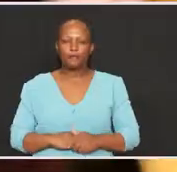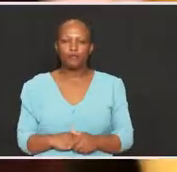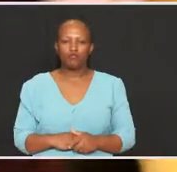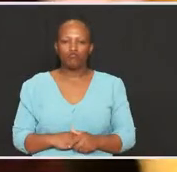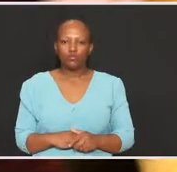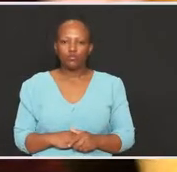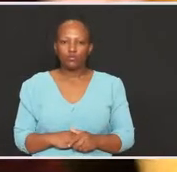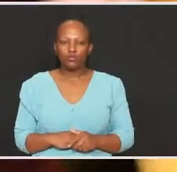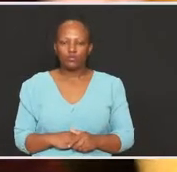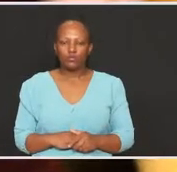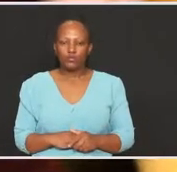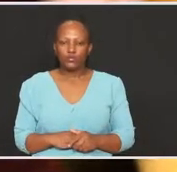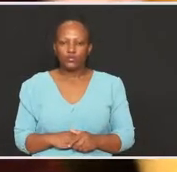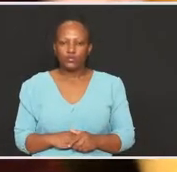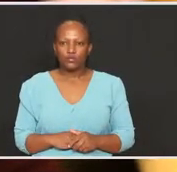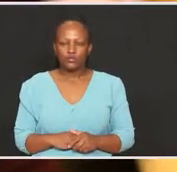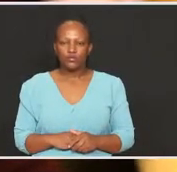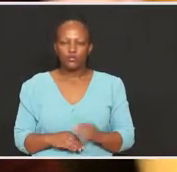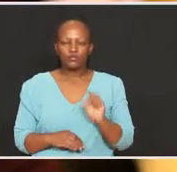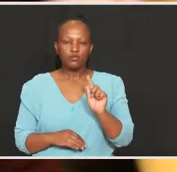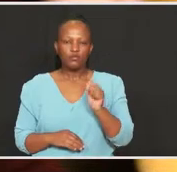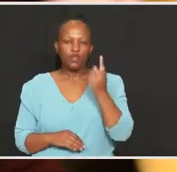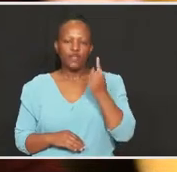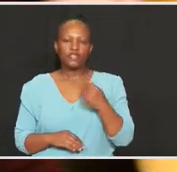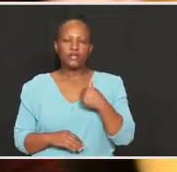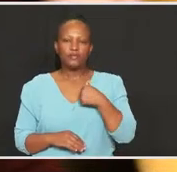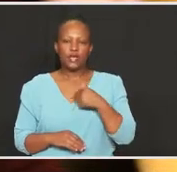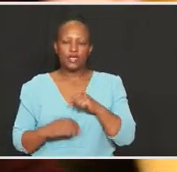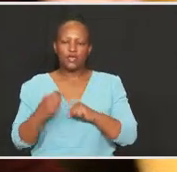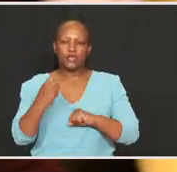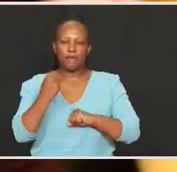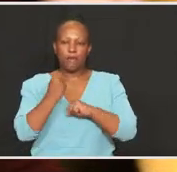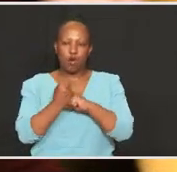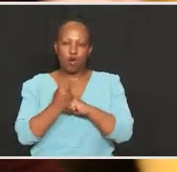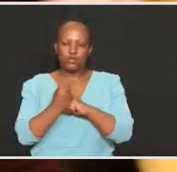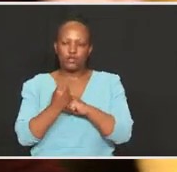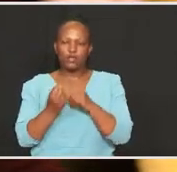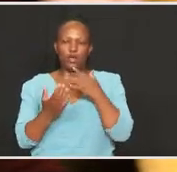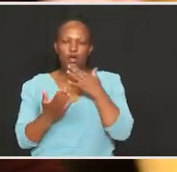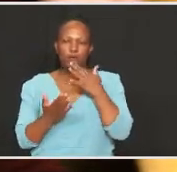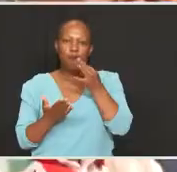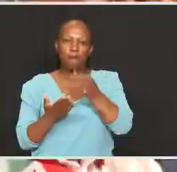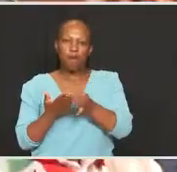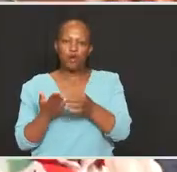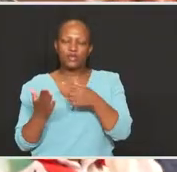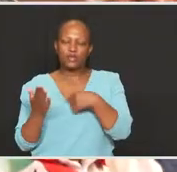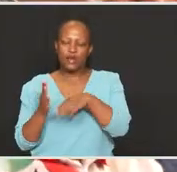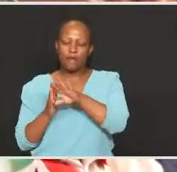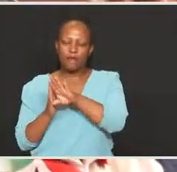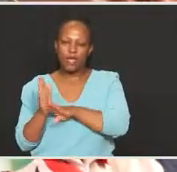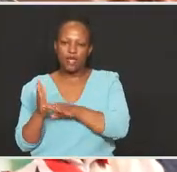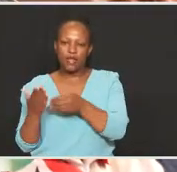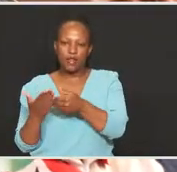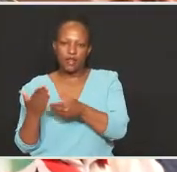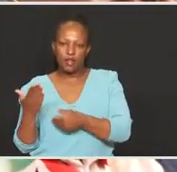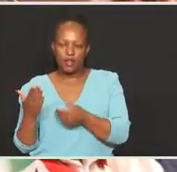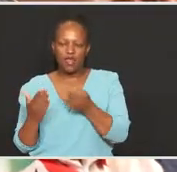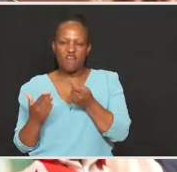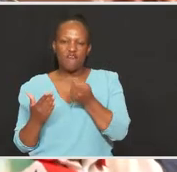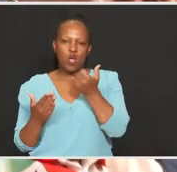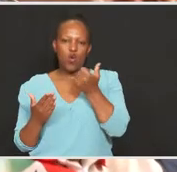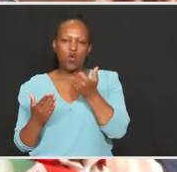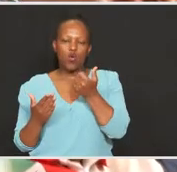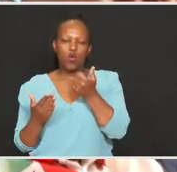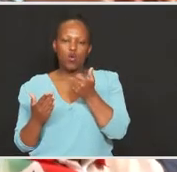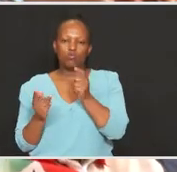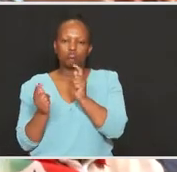I first I support the proposed bill with few requests